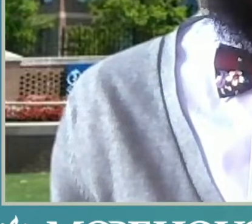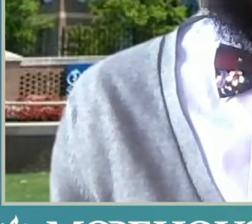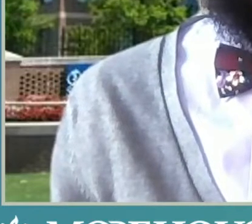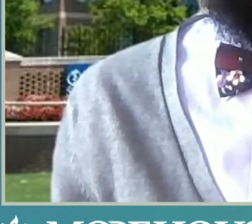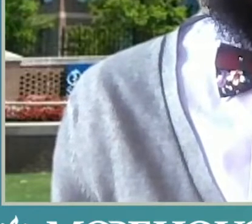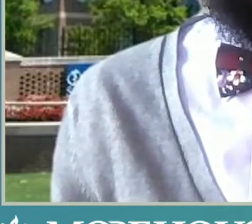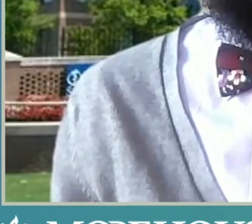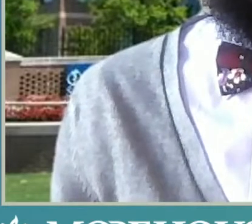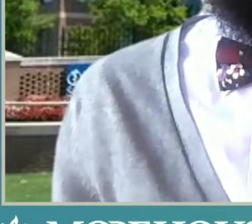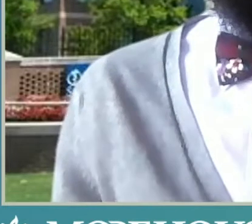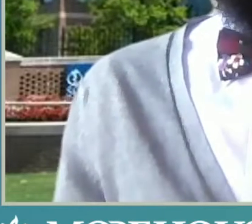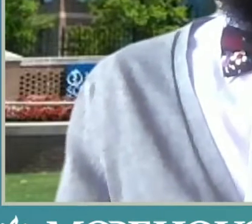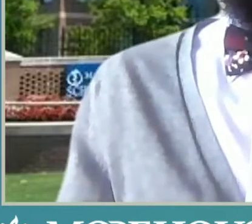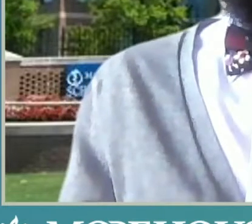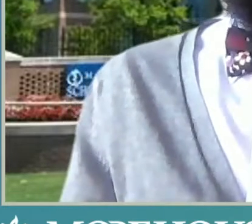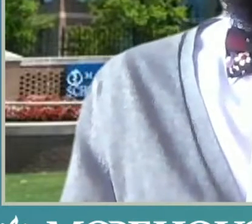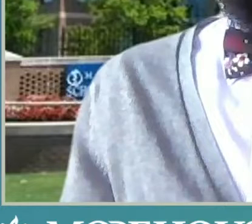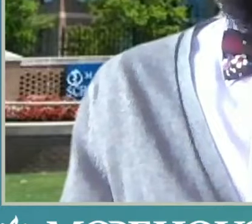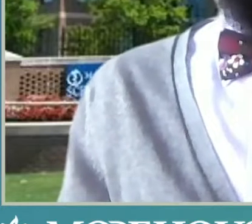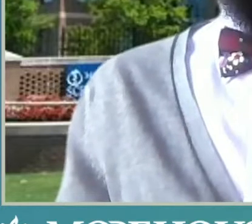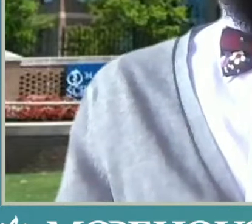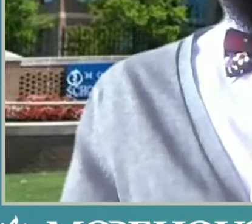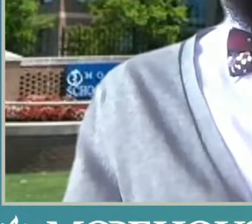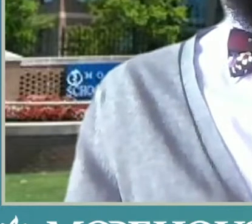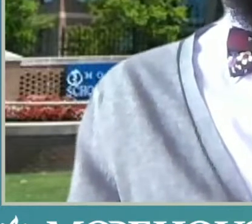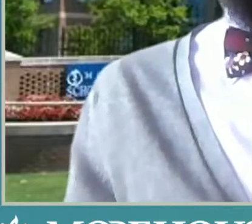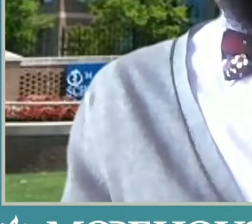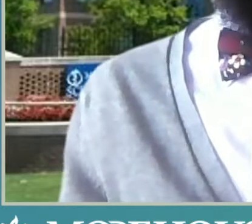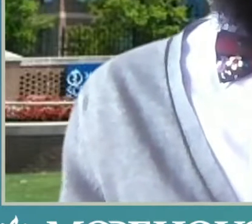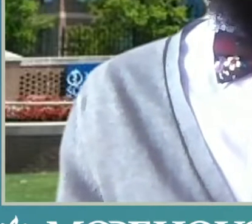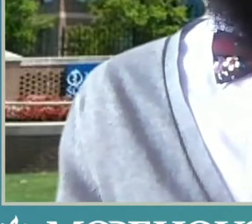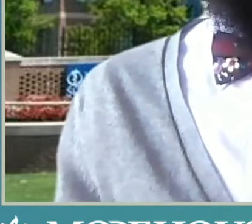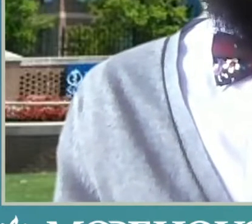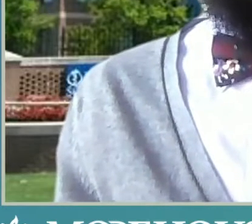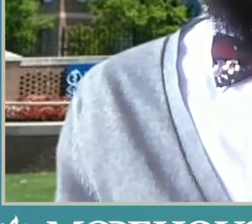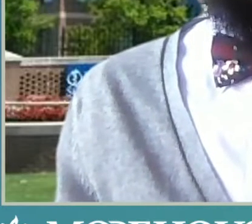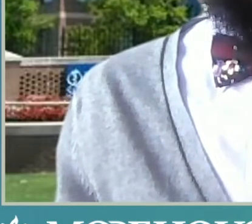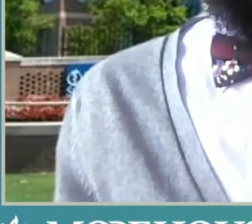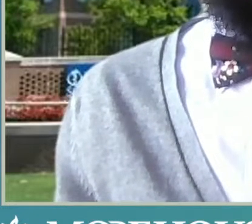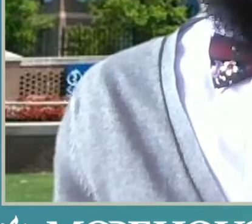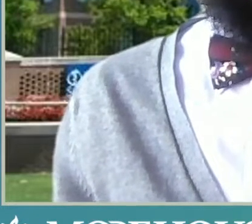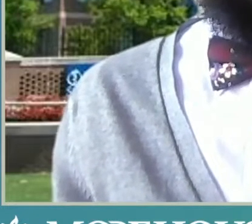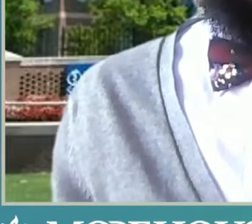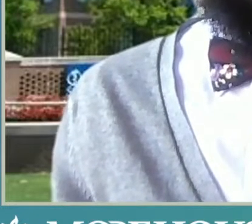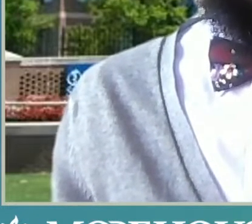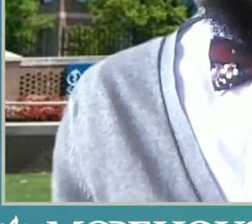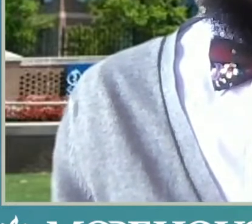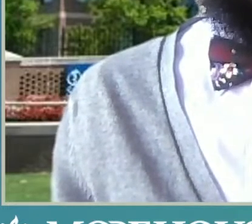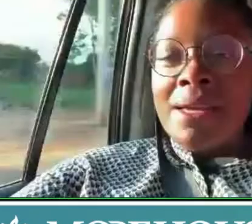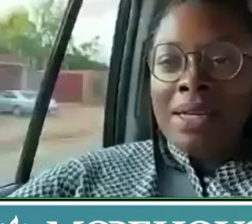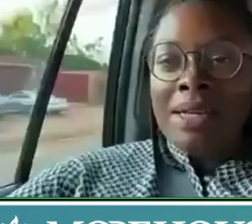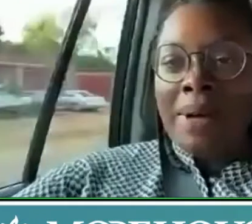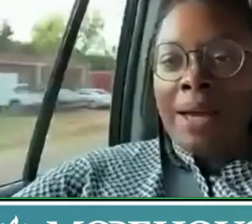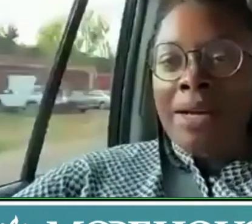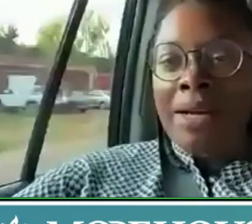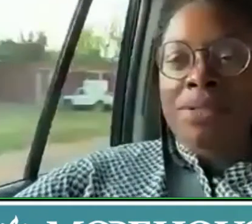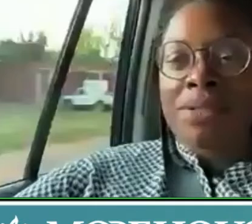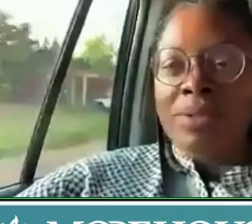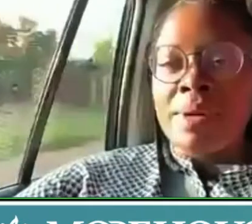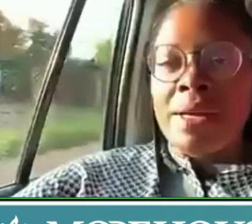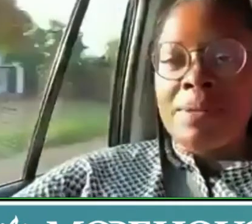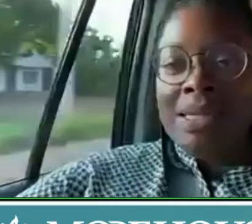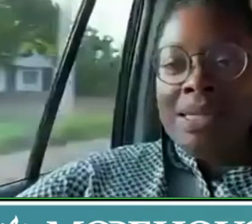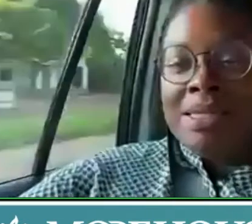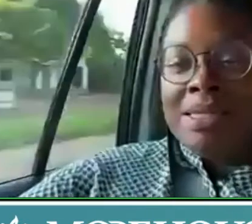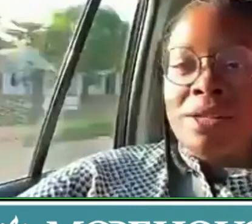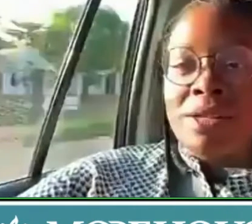you. Thank you so much, Mitchell. And yes, greetings from Malawi. I'm actually traveling back